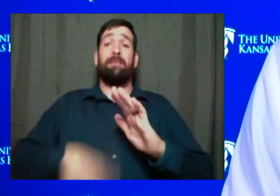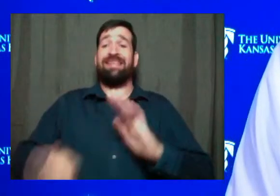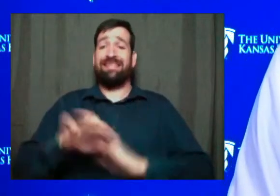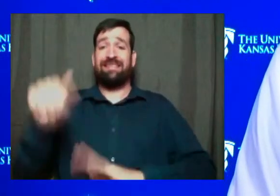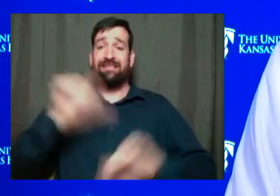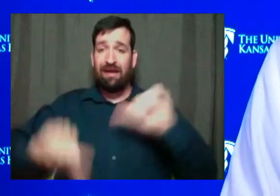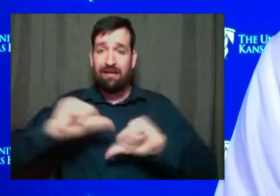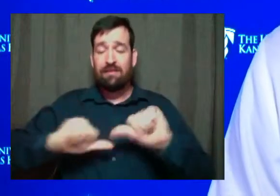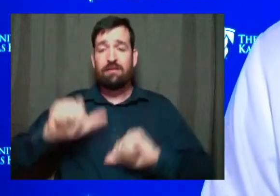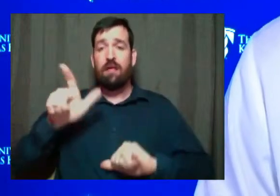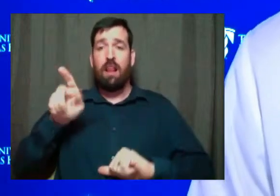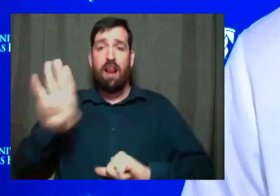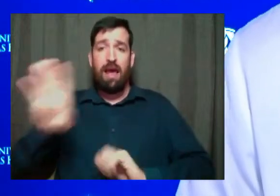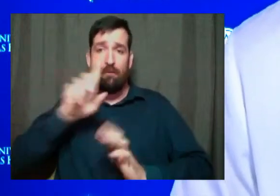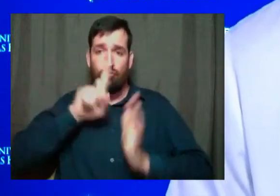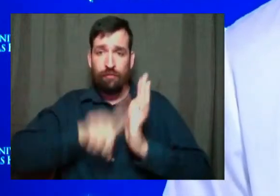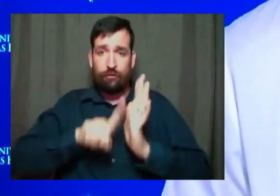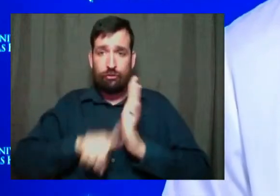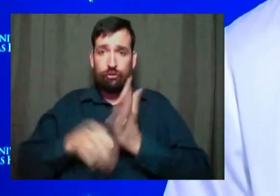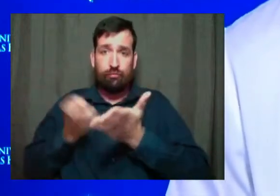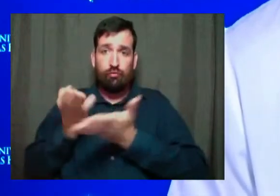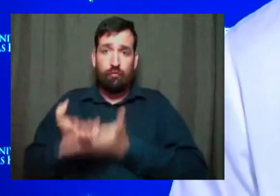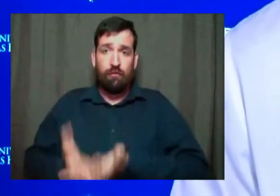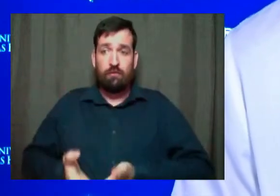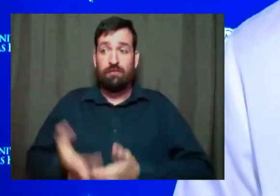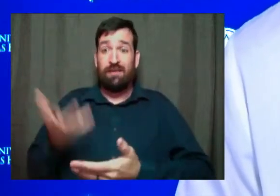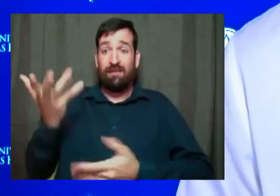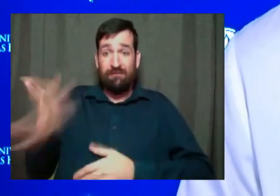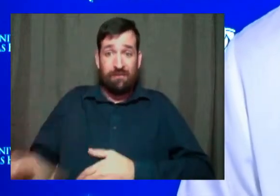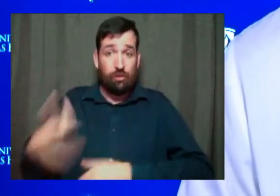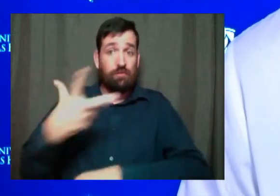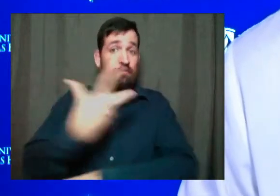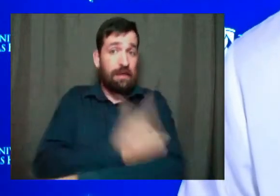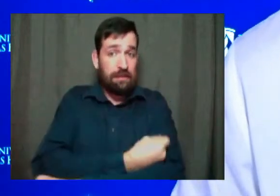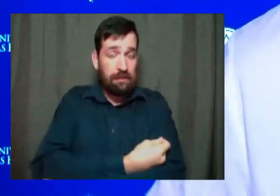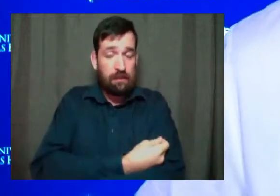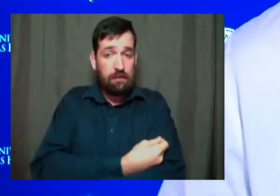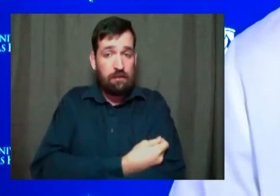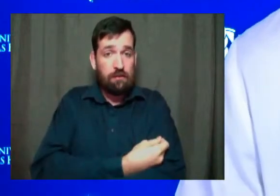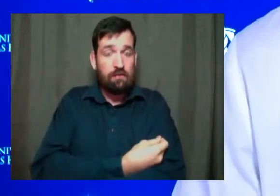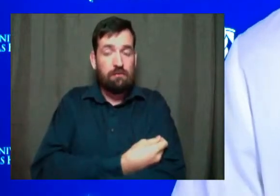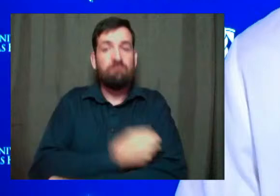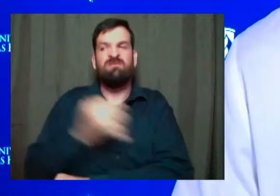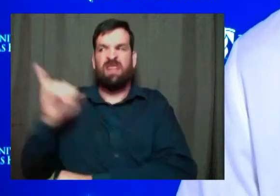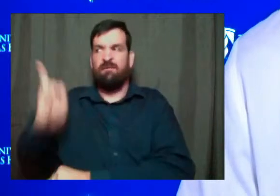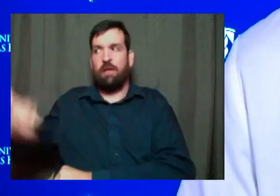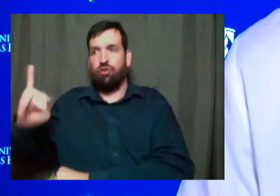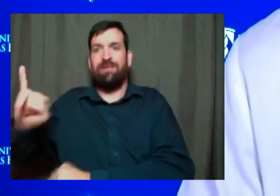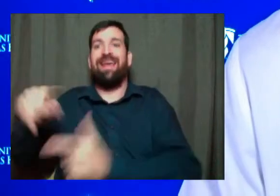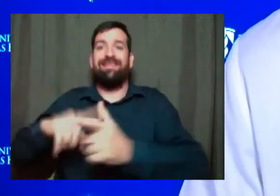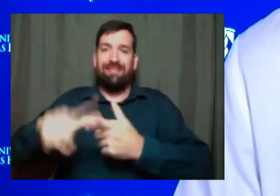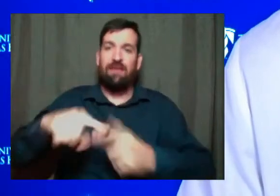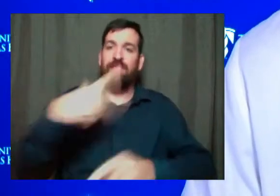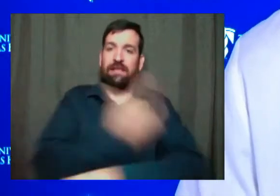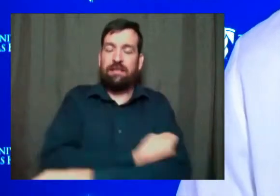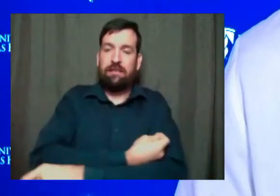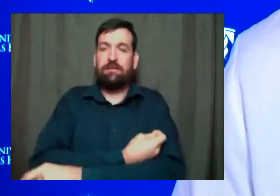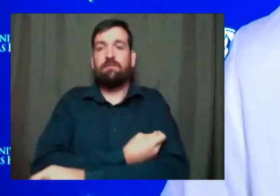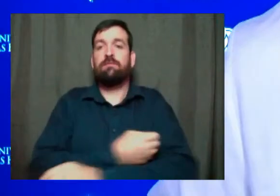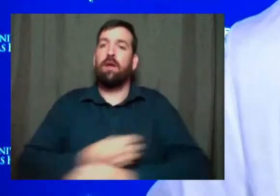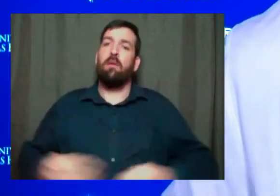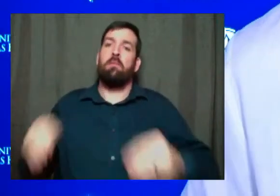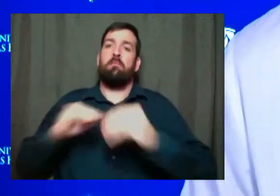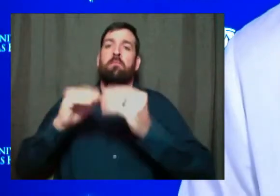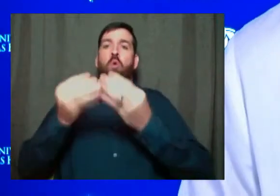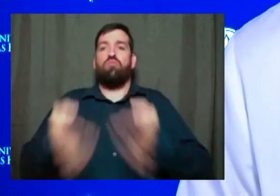laboratory research is that those people that have had vaccination after just infection do seem to develop a more broad